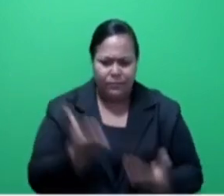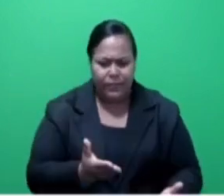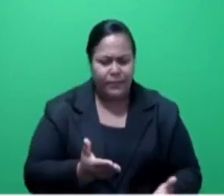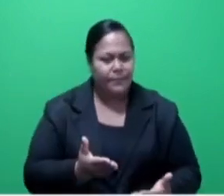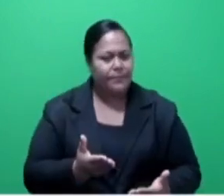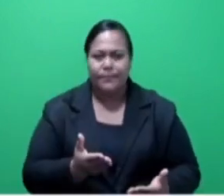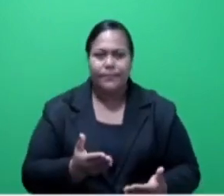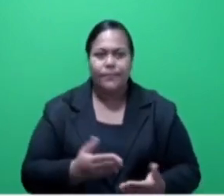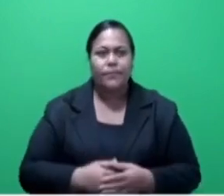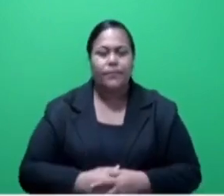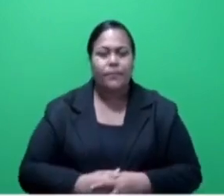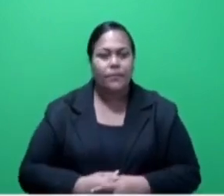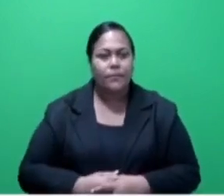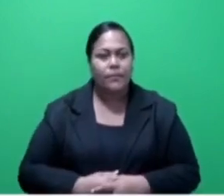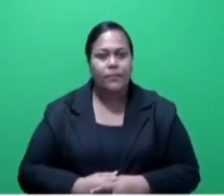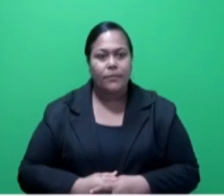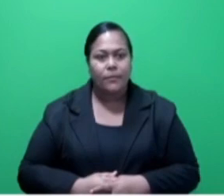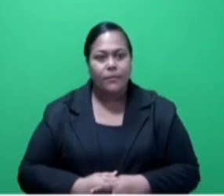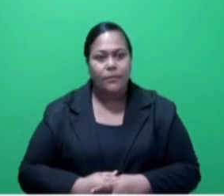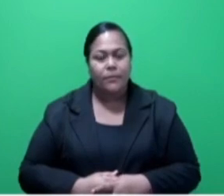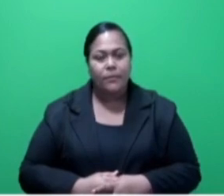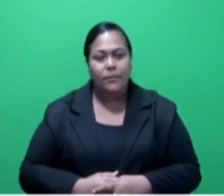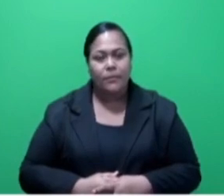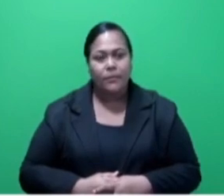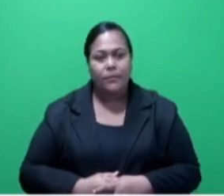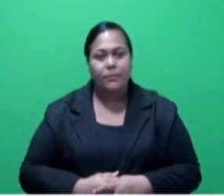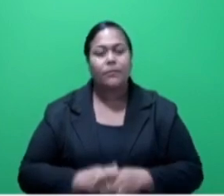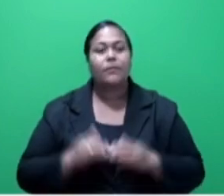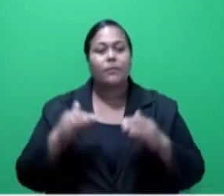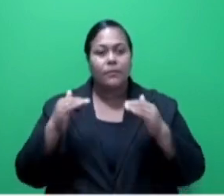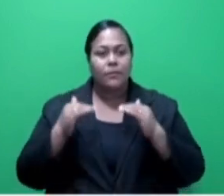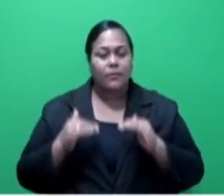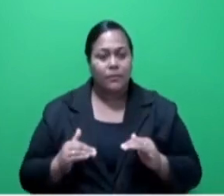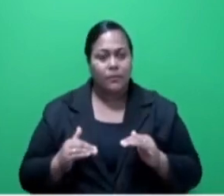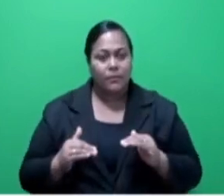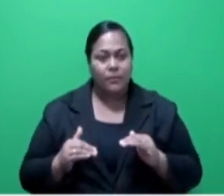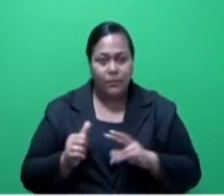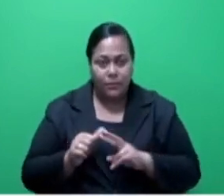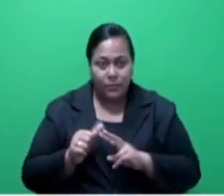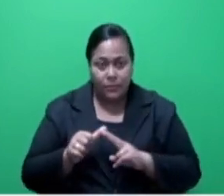situation here. Mr. Speaker, sir, the other point that I'd also like to make is that